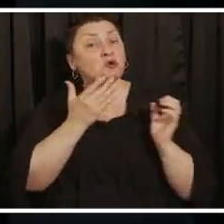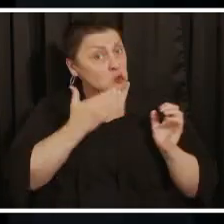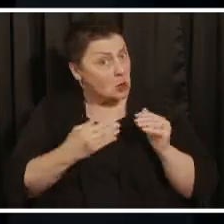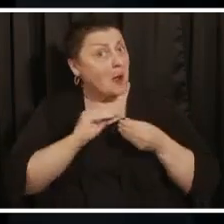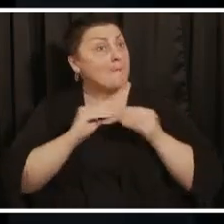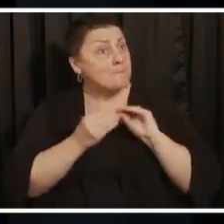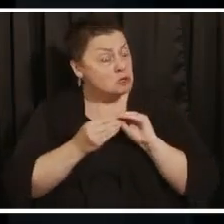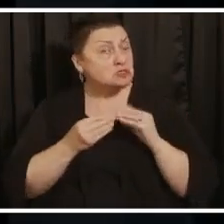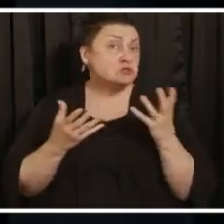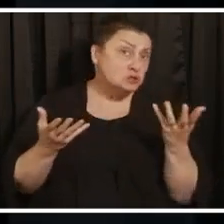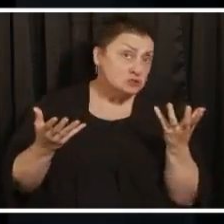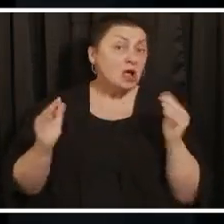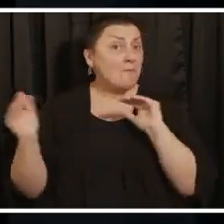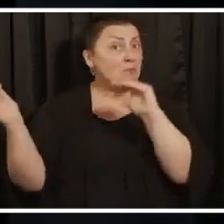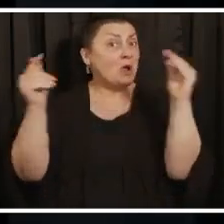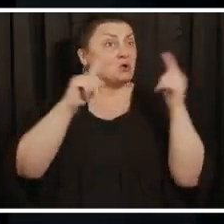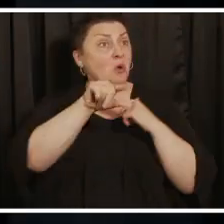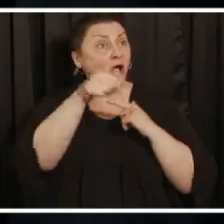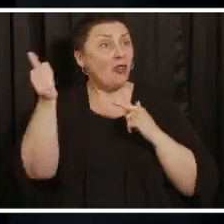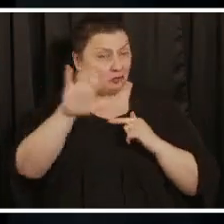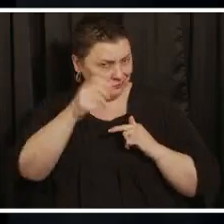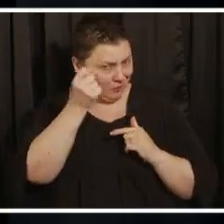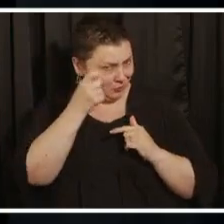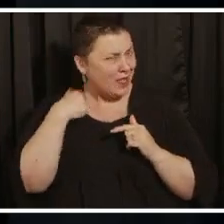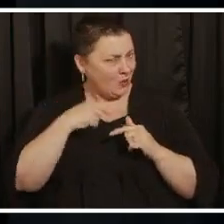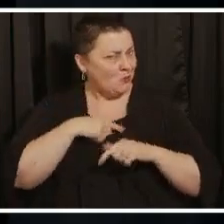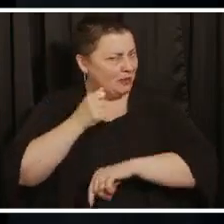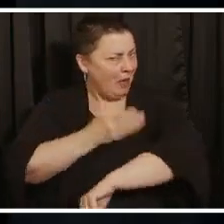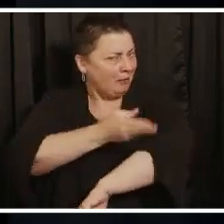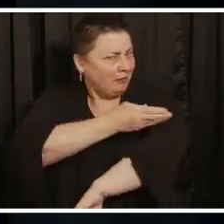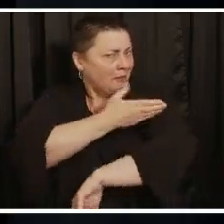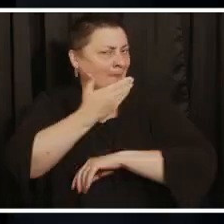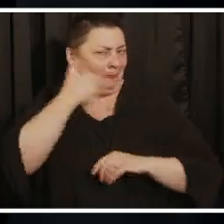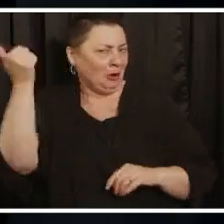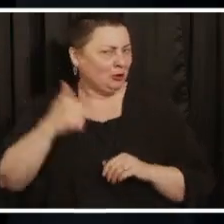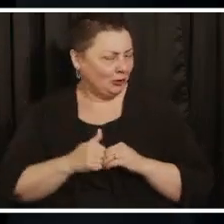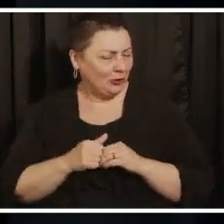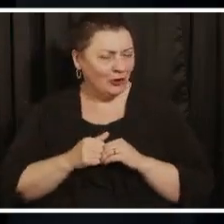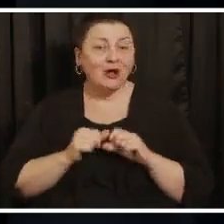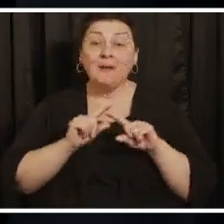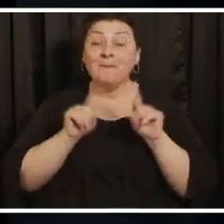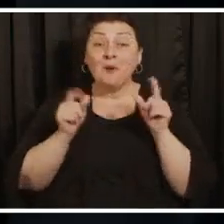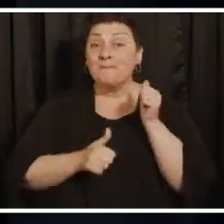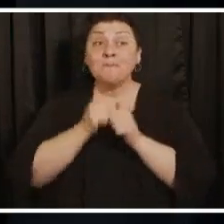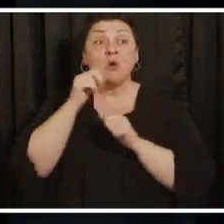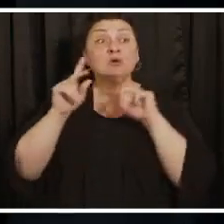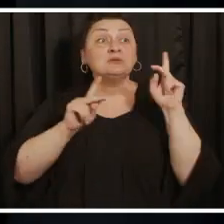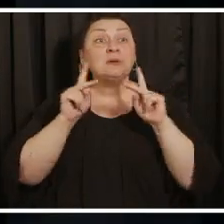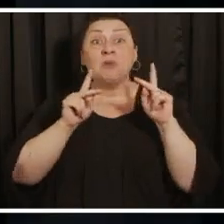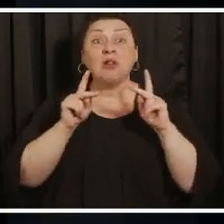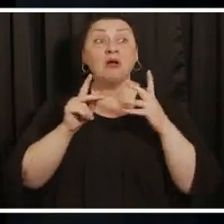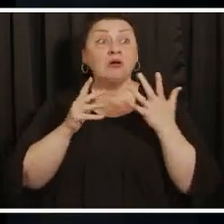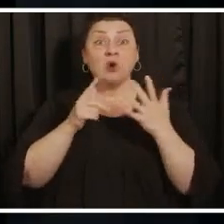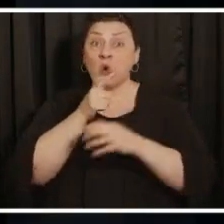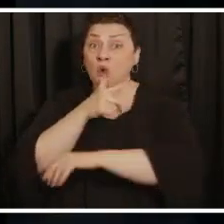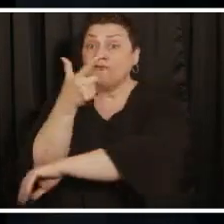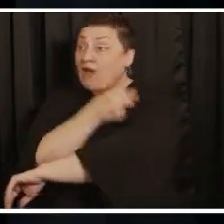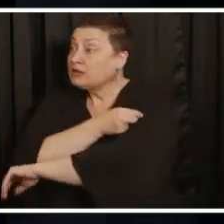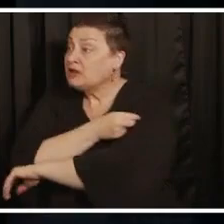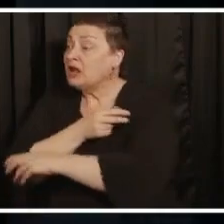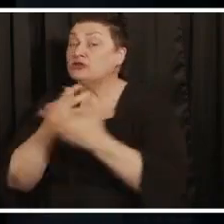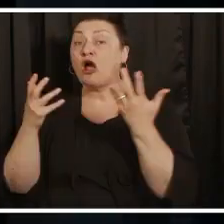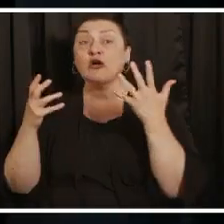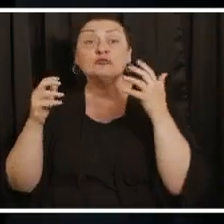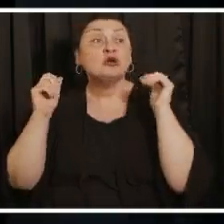of states. And while vaccinated individuals are, of course, generally enjoying their lives without